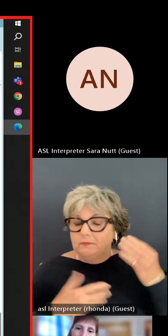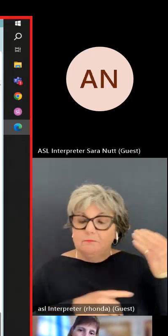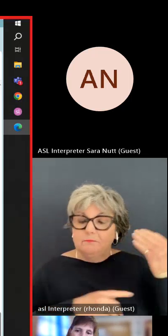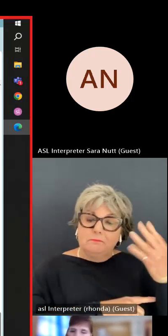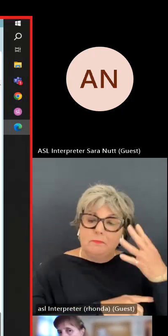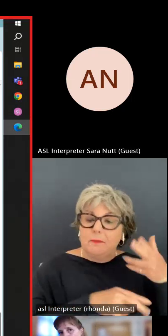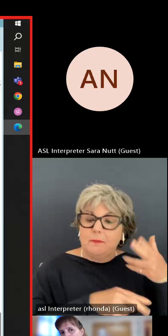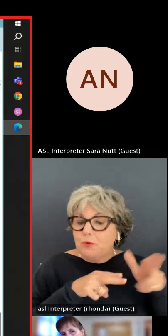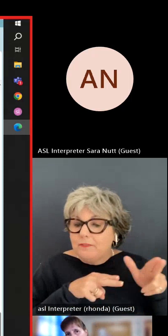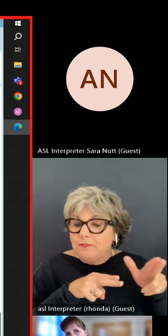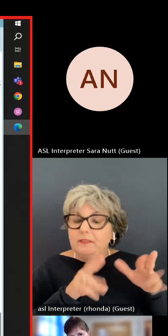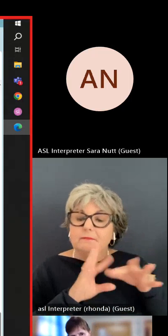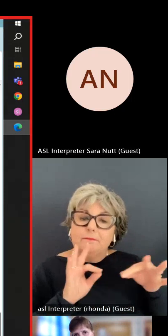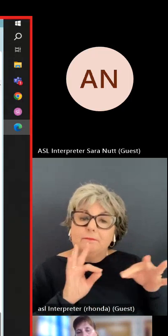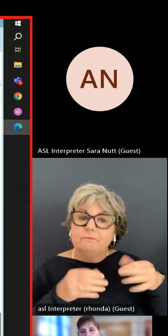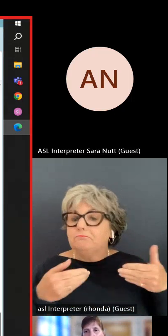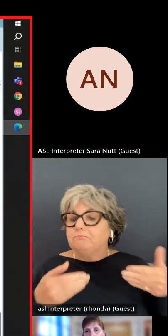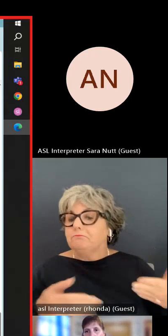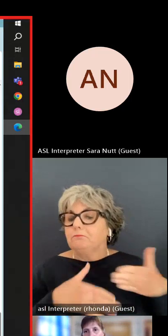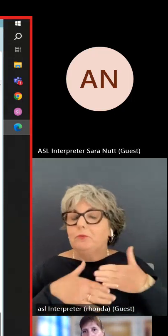briefly, you're welcome to share